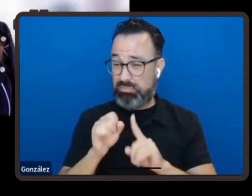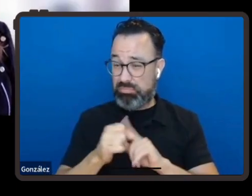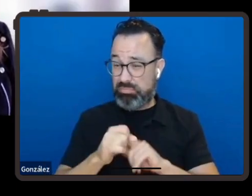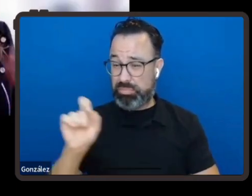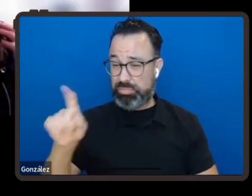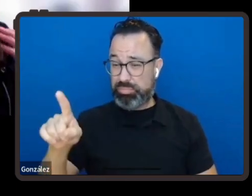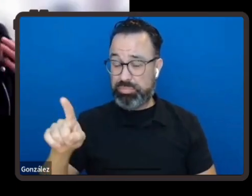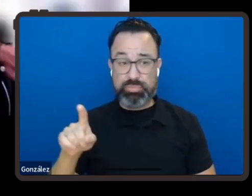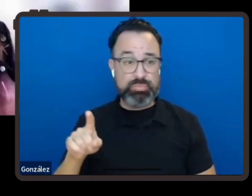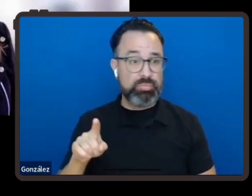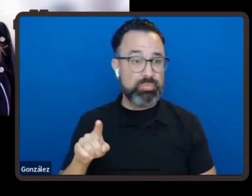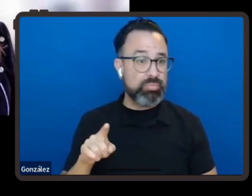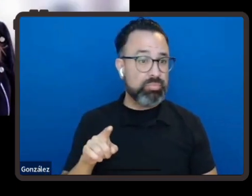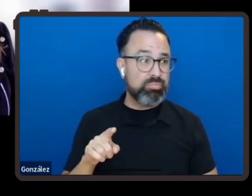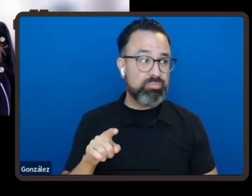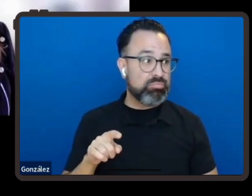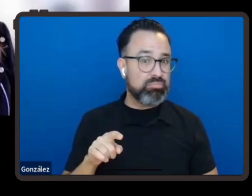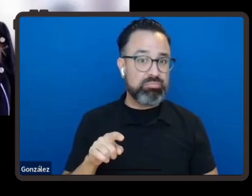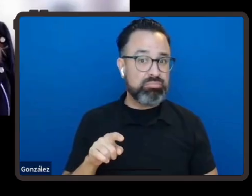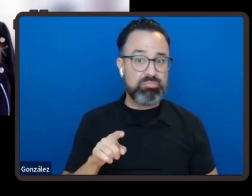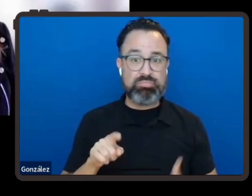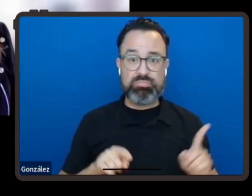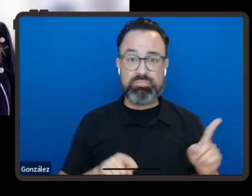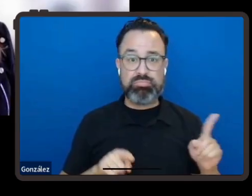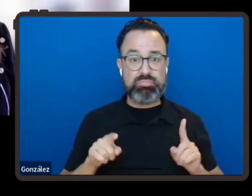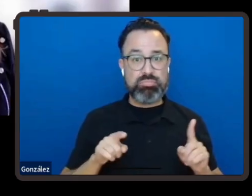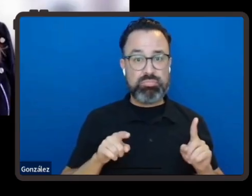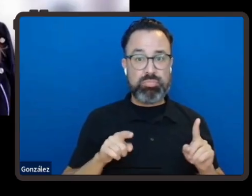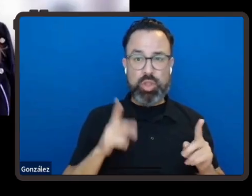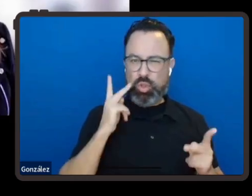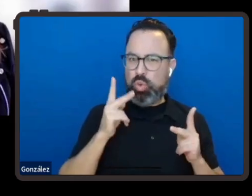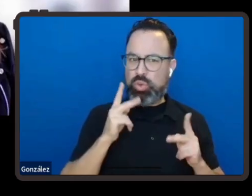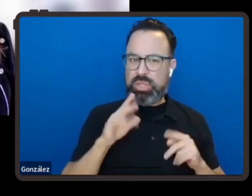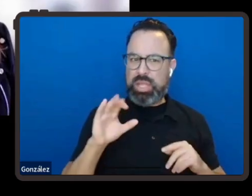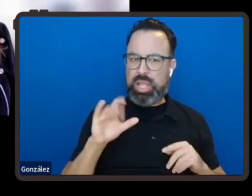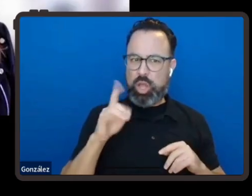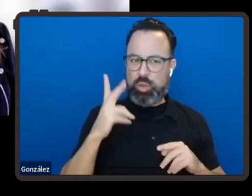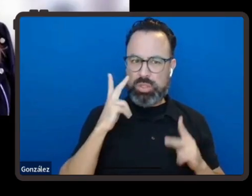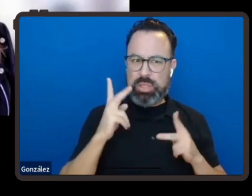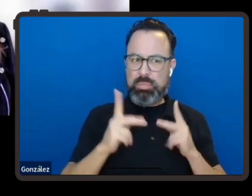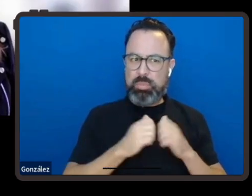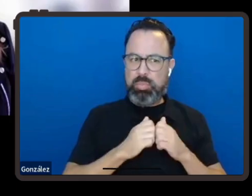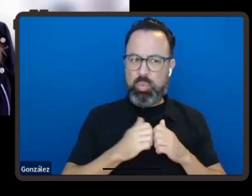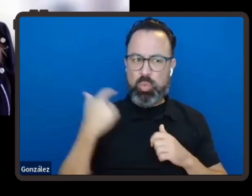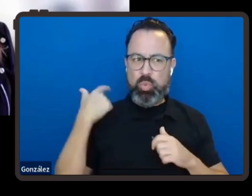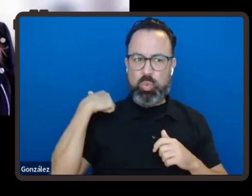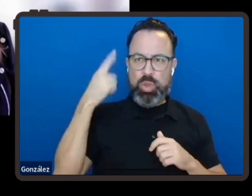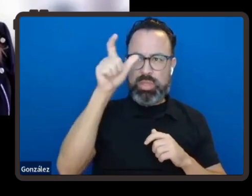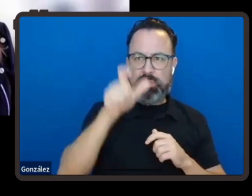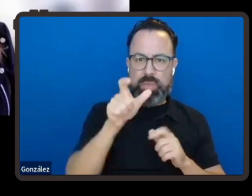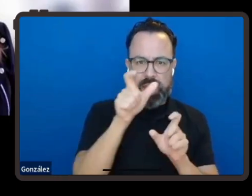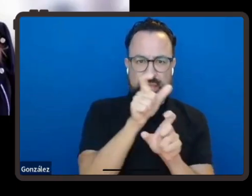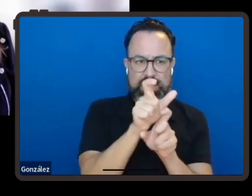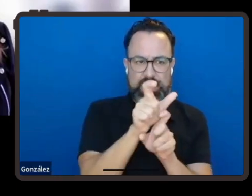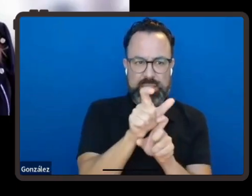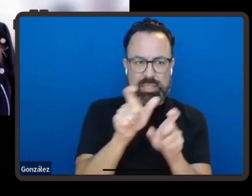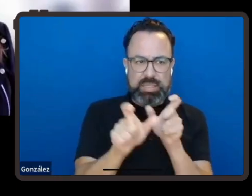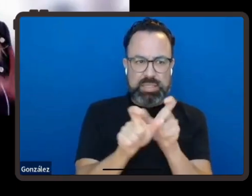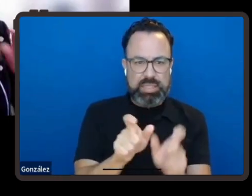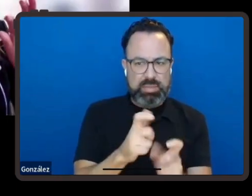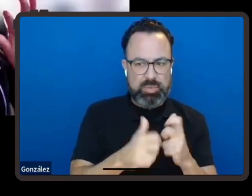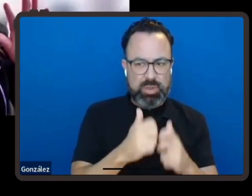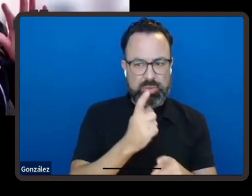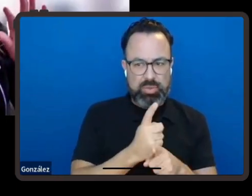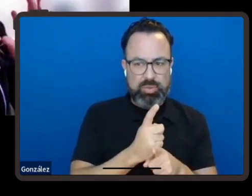No, You've seen people with disc problems though, haven't you, Claudia, or not? No. So if it's